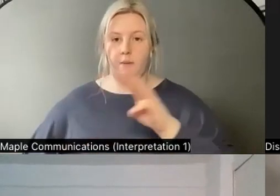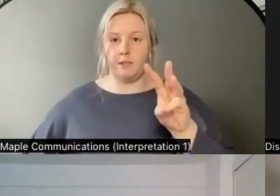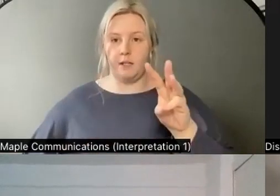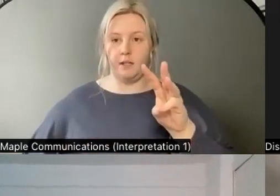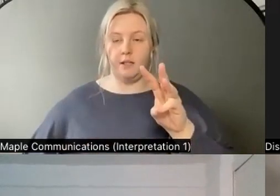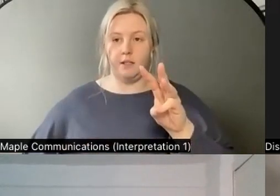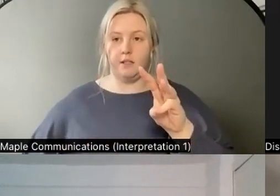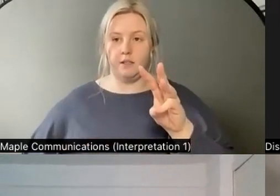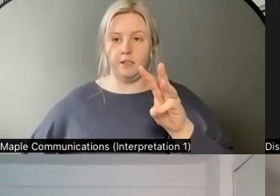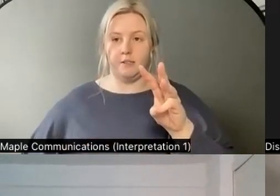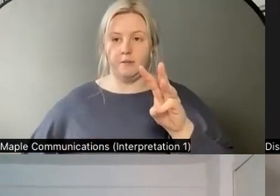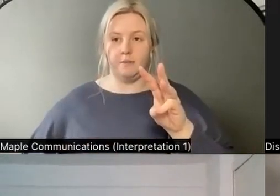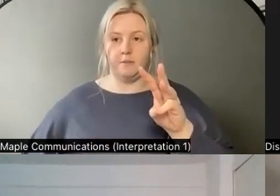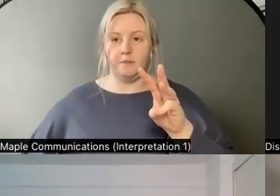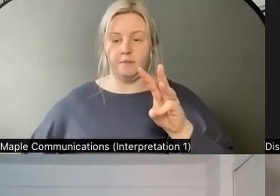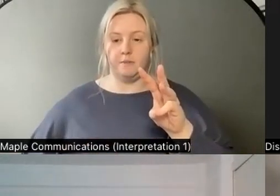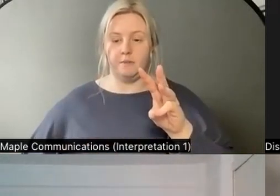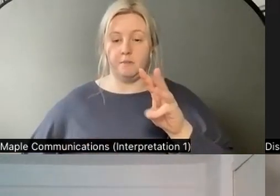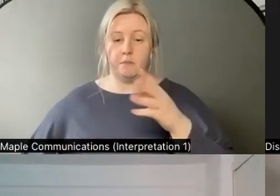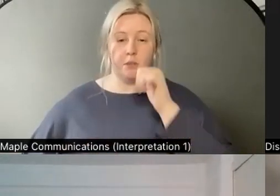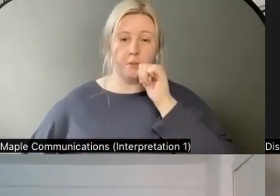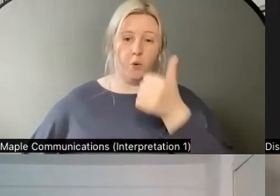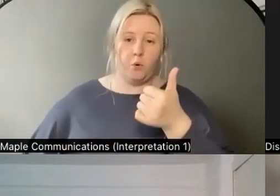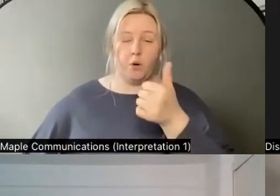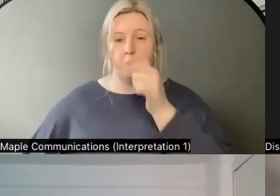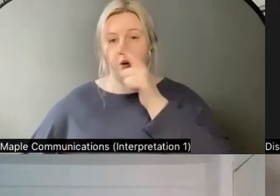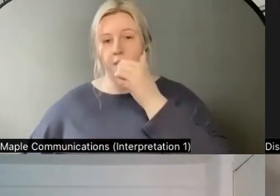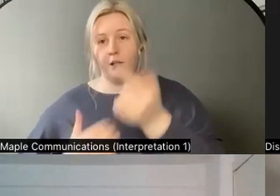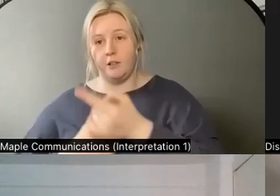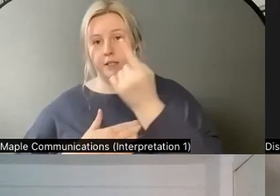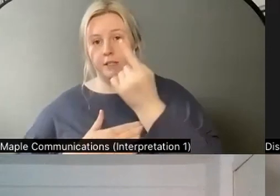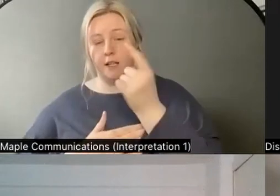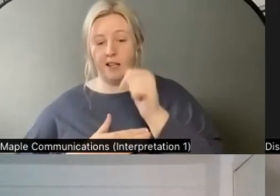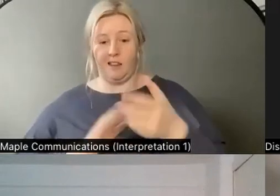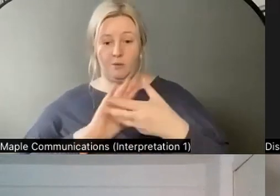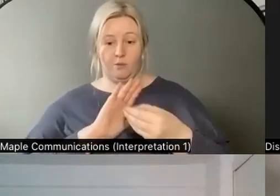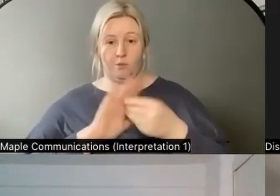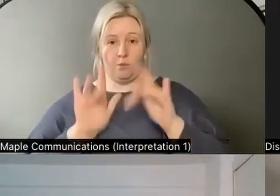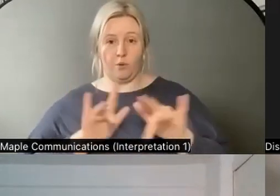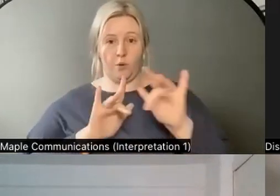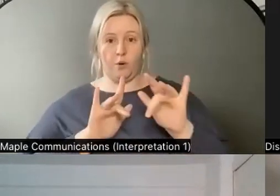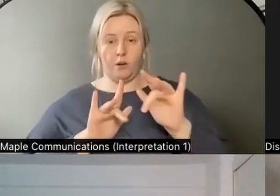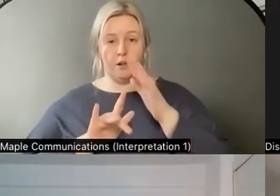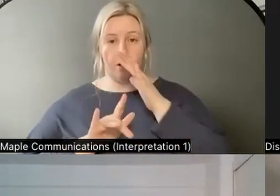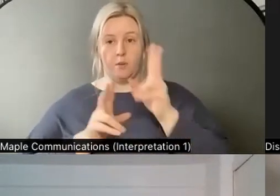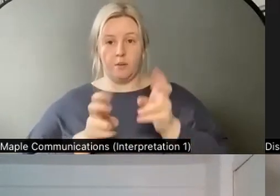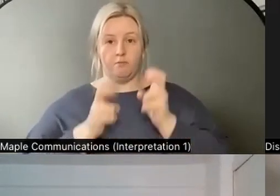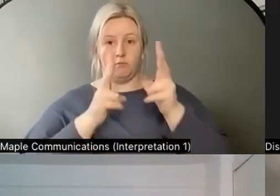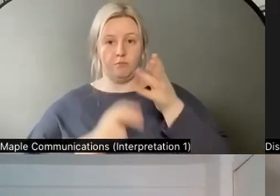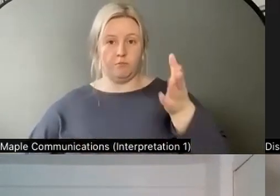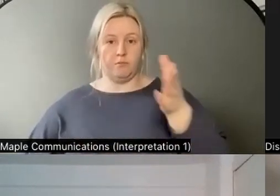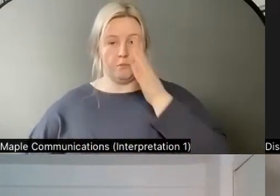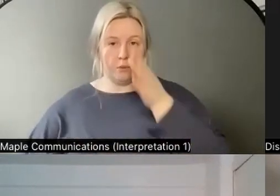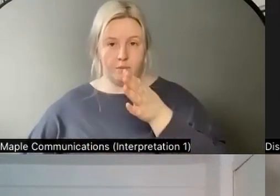tomorrow, possibly later today. The recording of this broadcast will be available